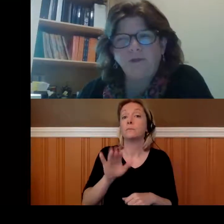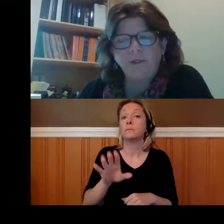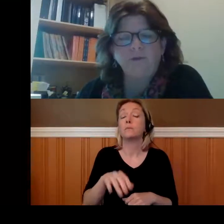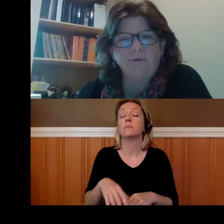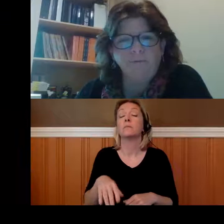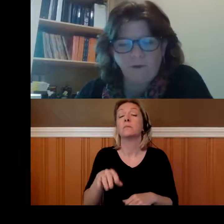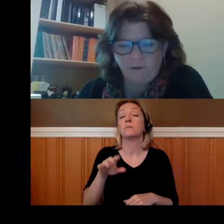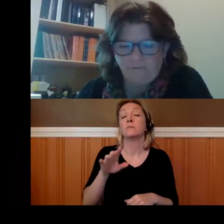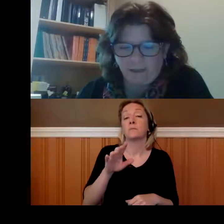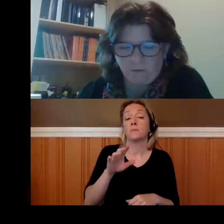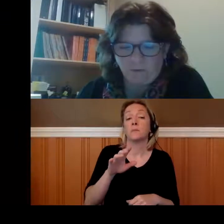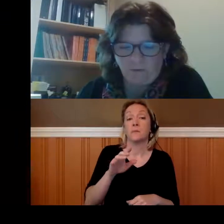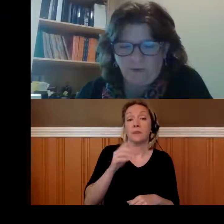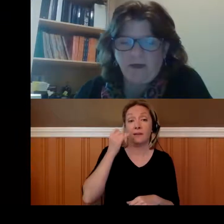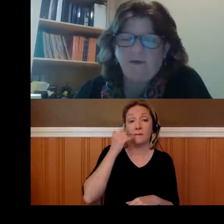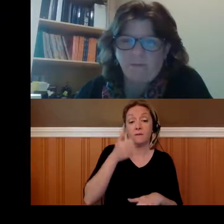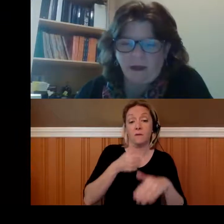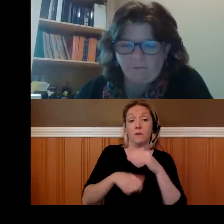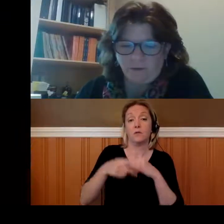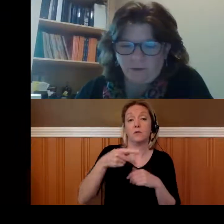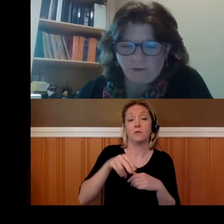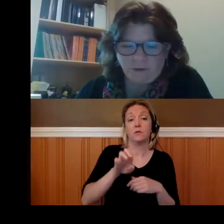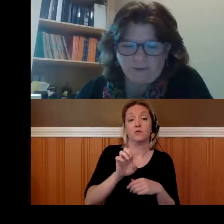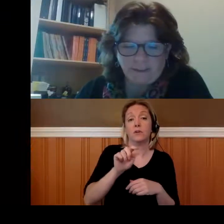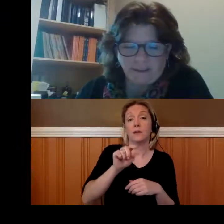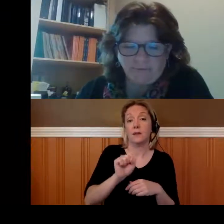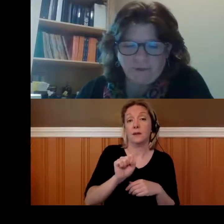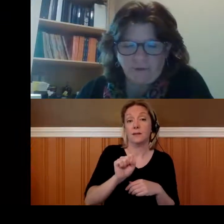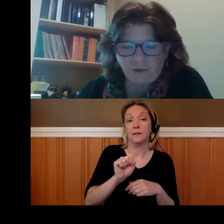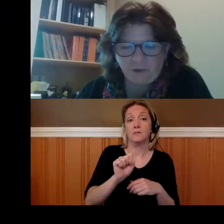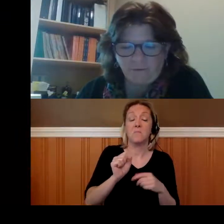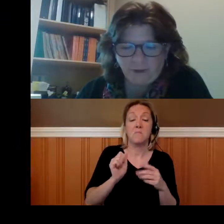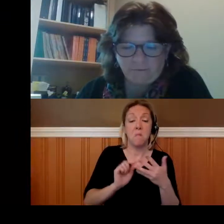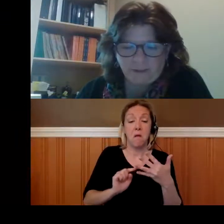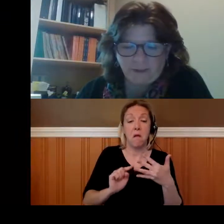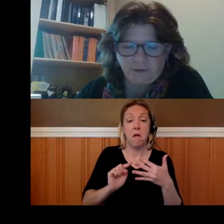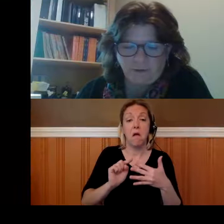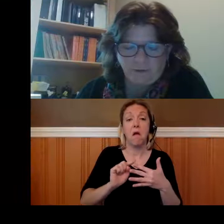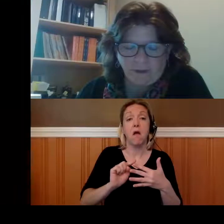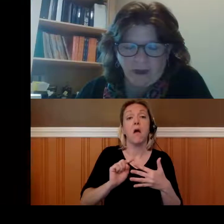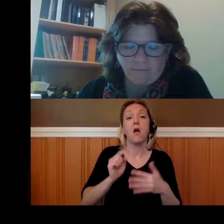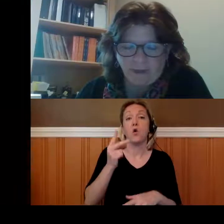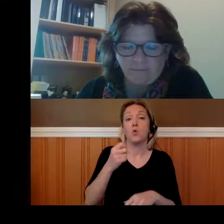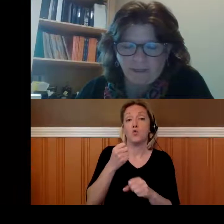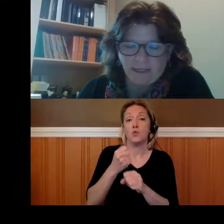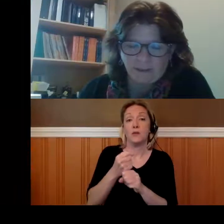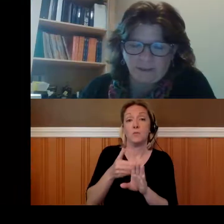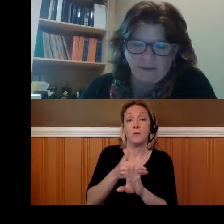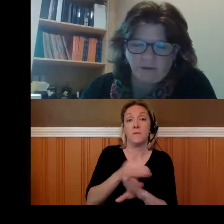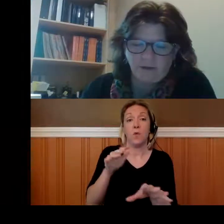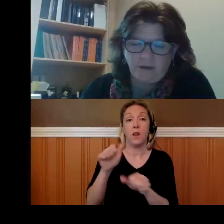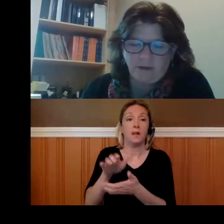years before you leave high school, you apply for those DOORS services. So there are two different services and two different applications that